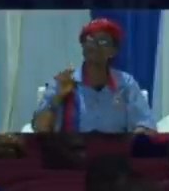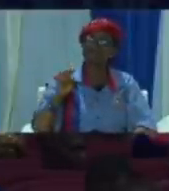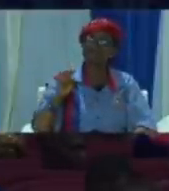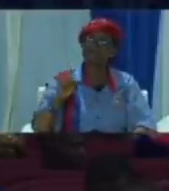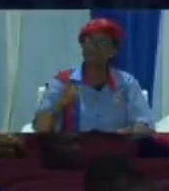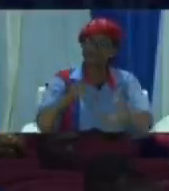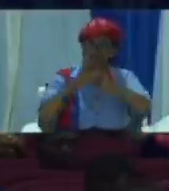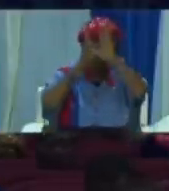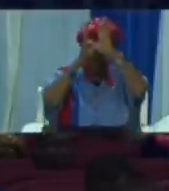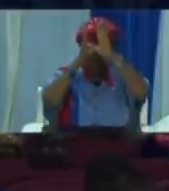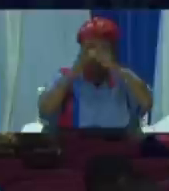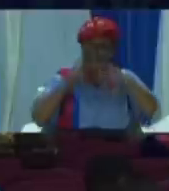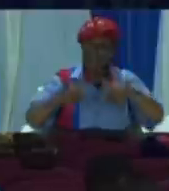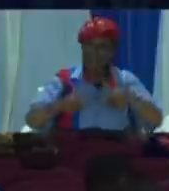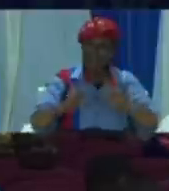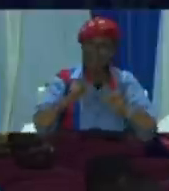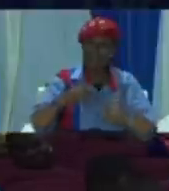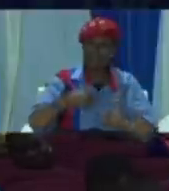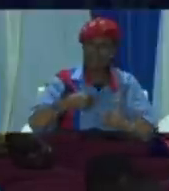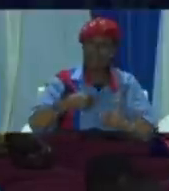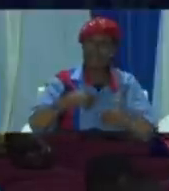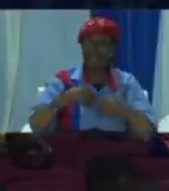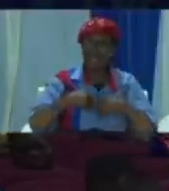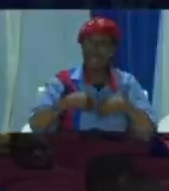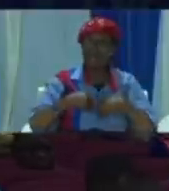Father, let me have a share